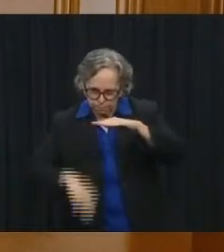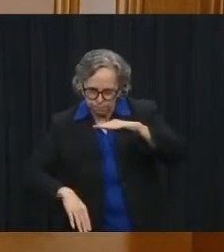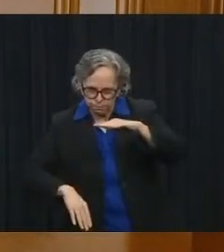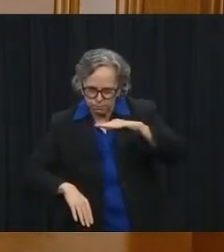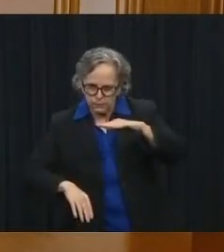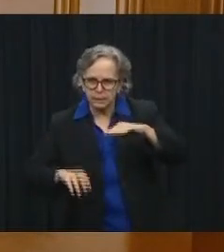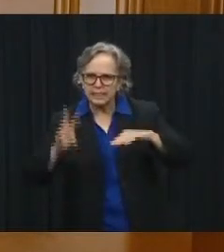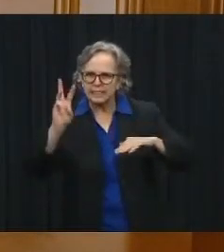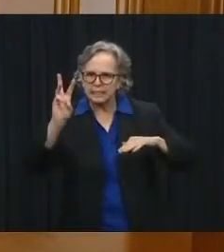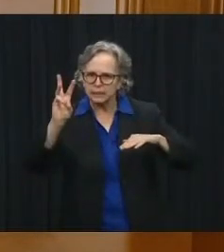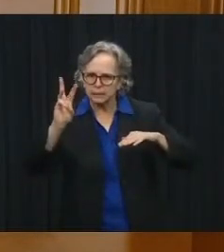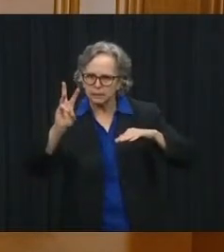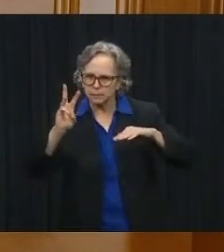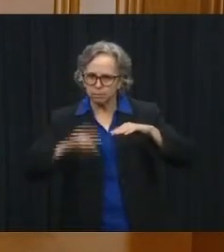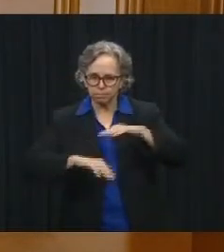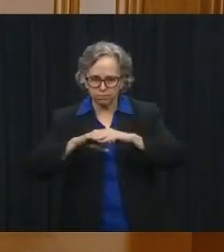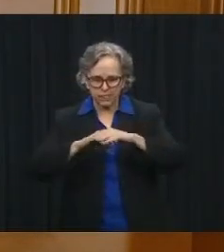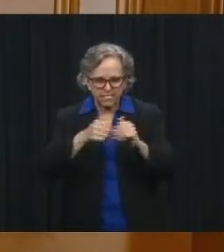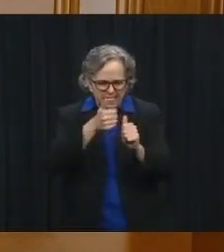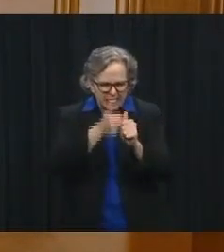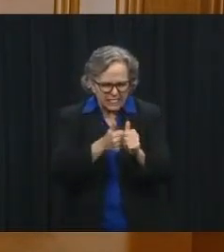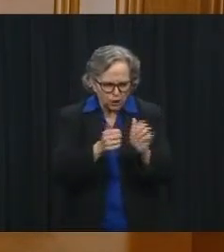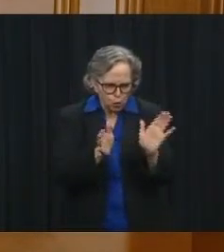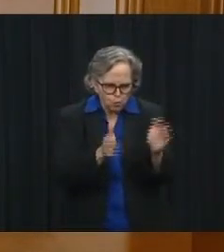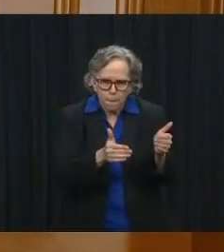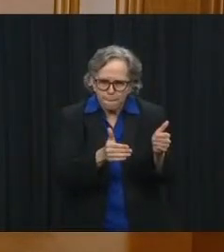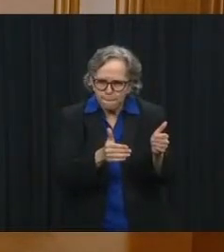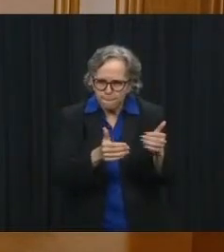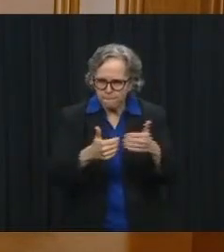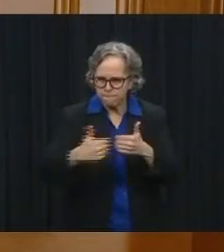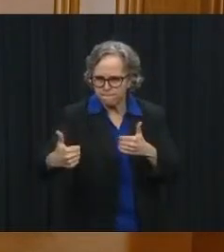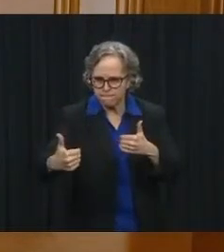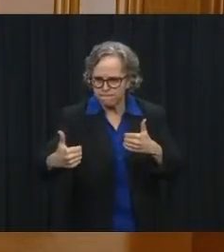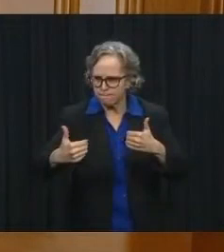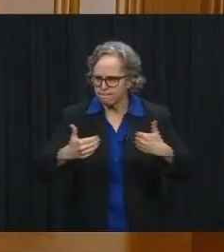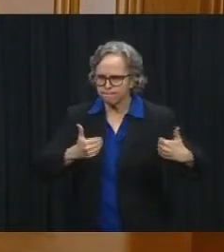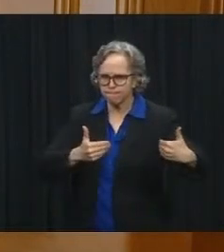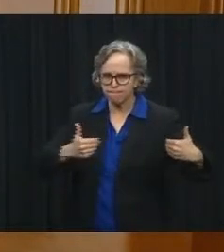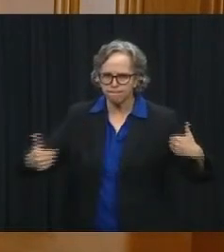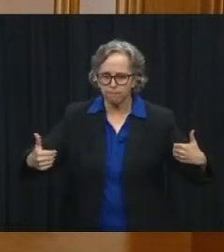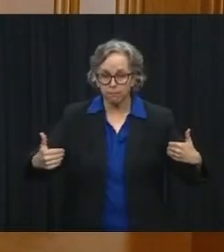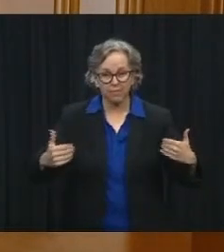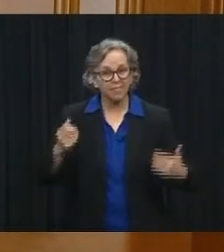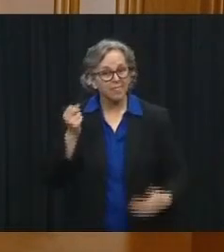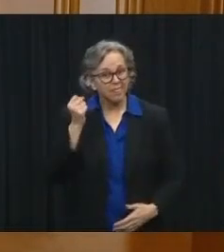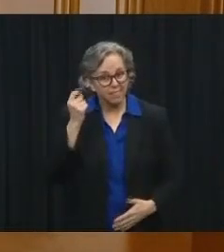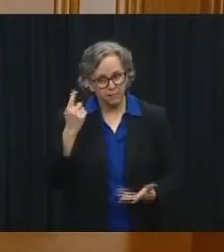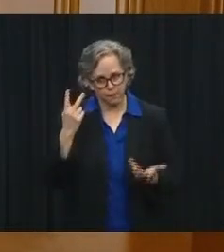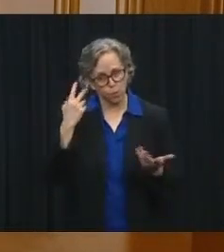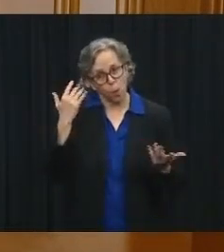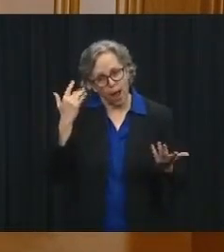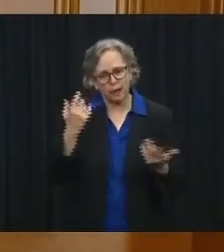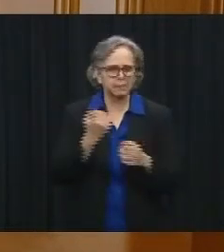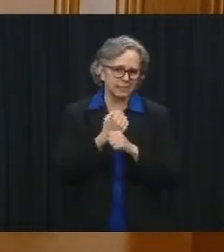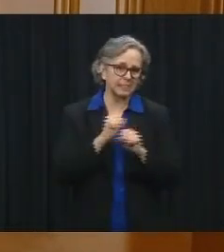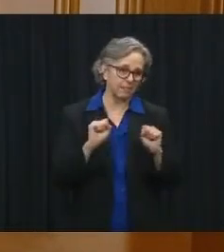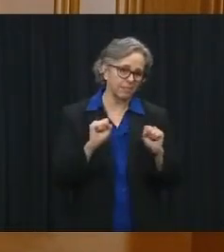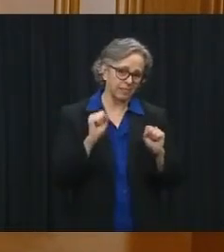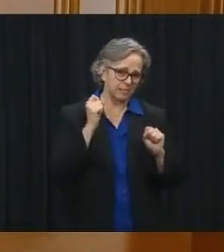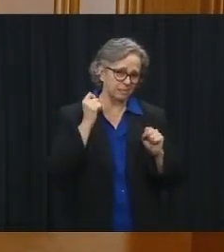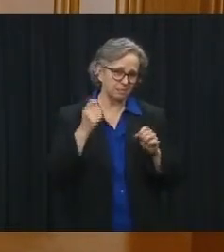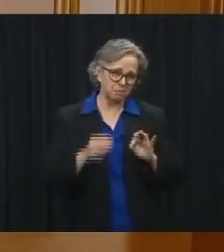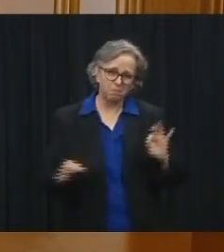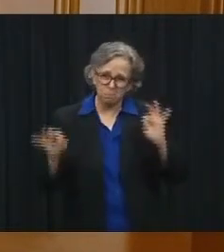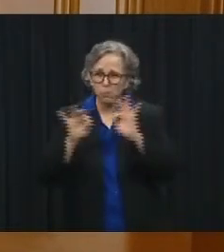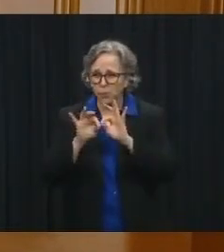per room. That is obviously a safety issue, something that is very, very important, and that I